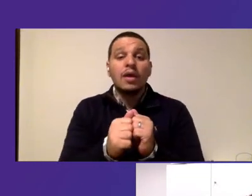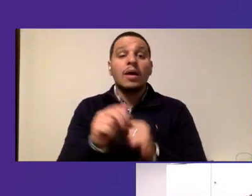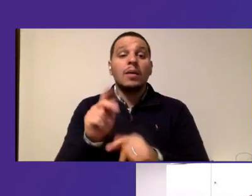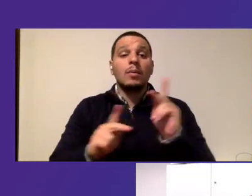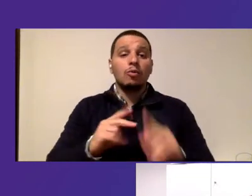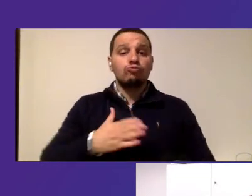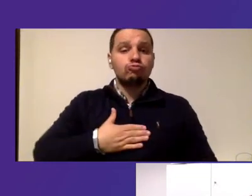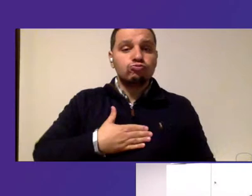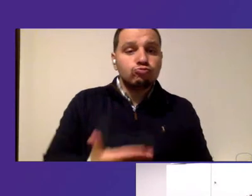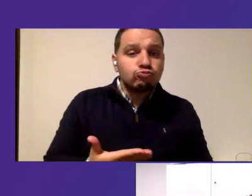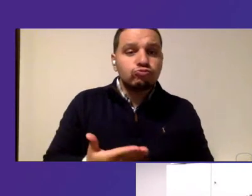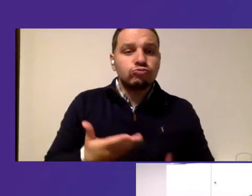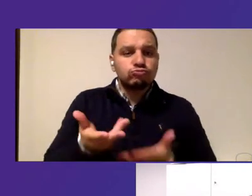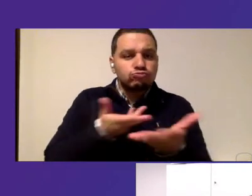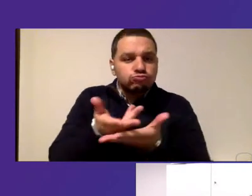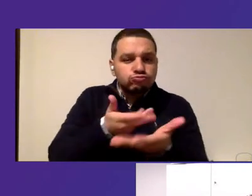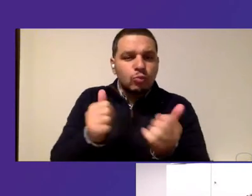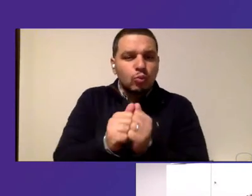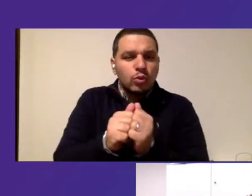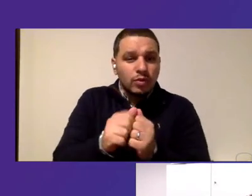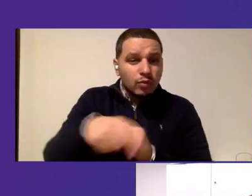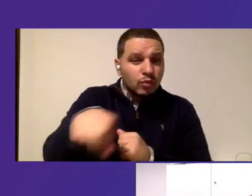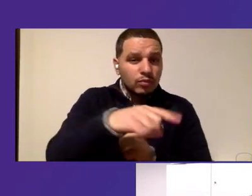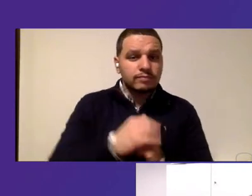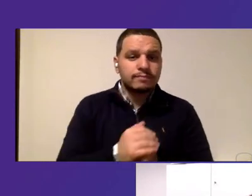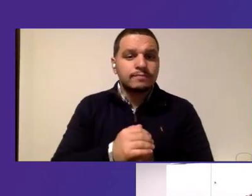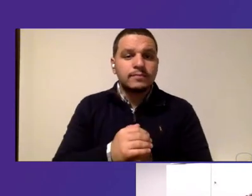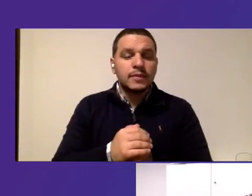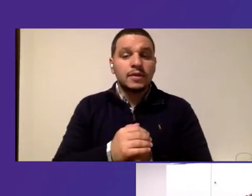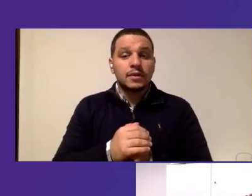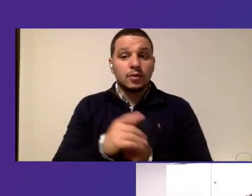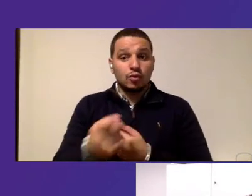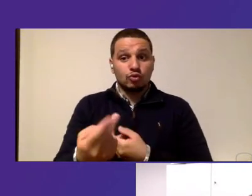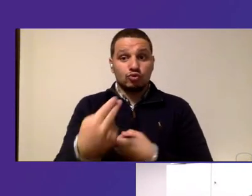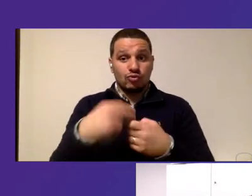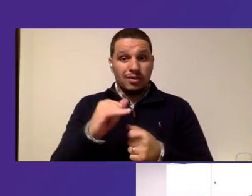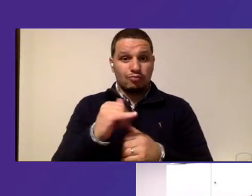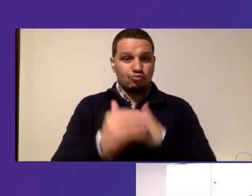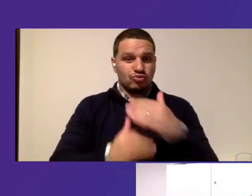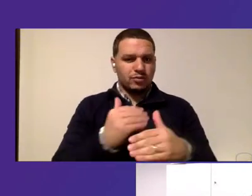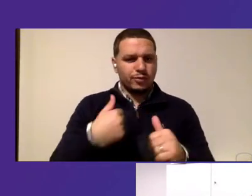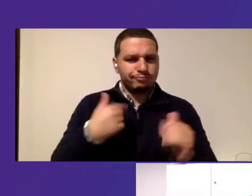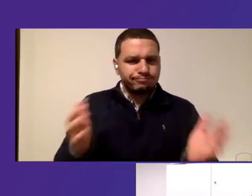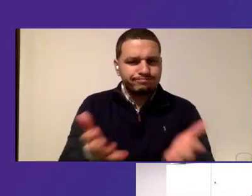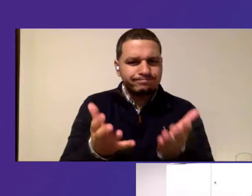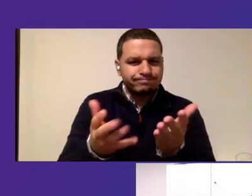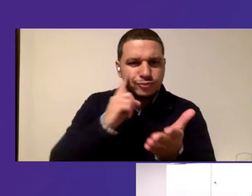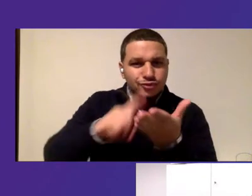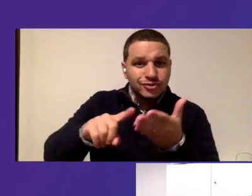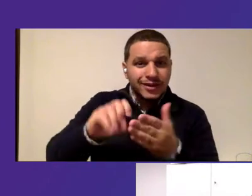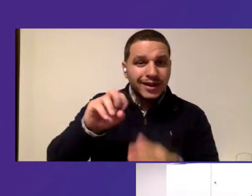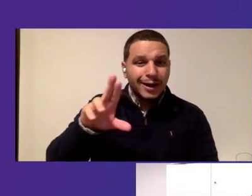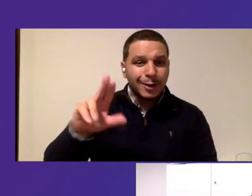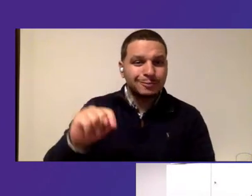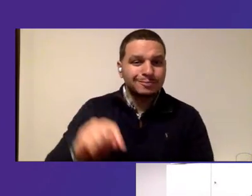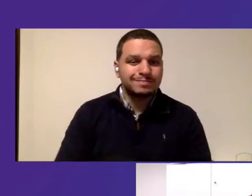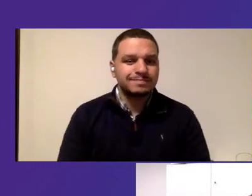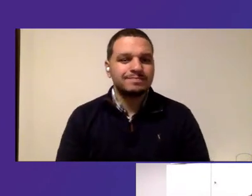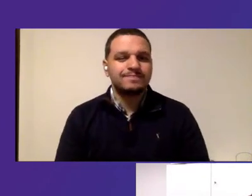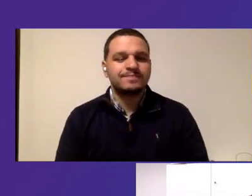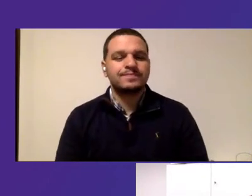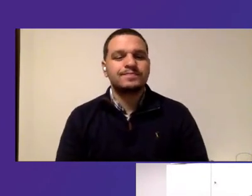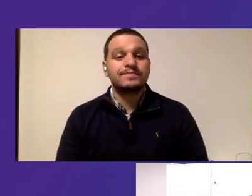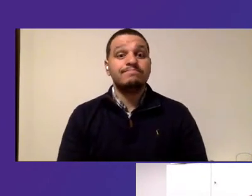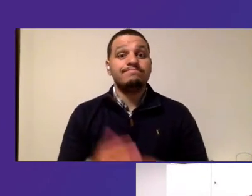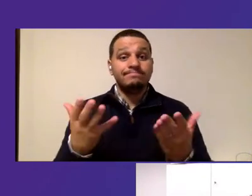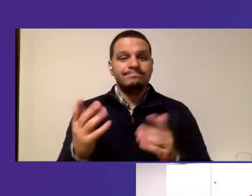to engage in these conversations with you as you enter this process. So we encourage you to check that out. So with that, I'm